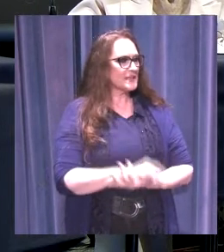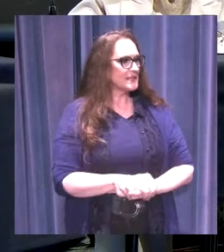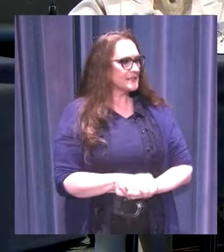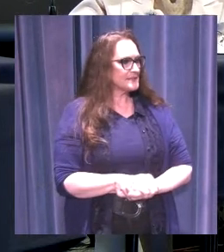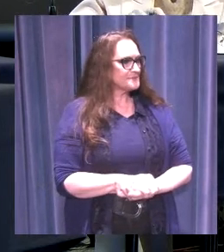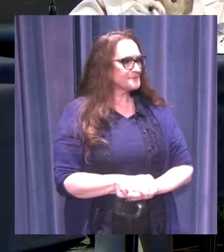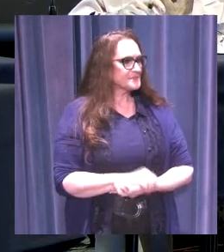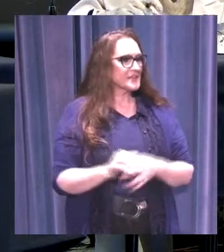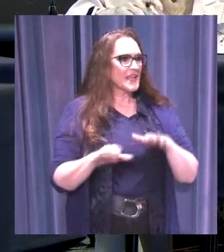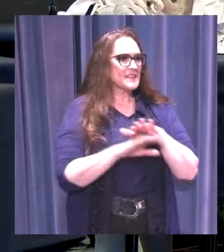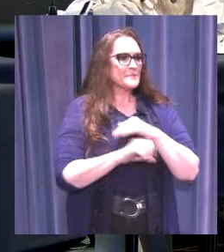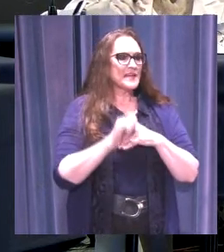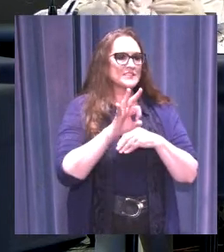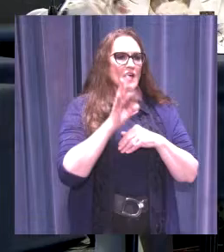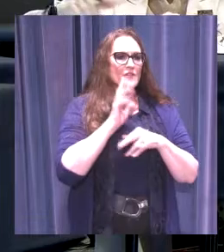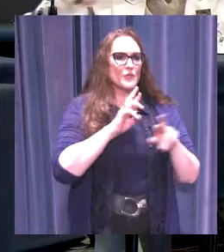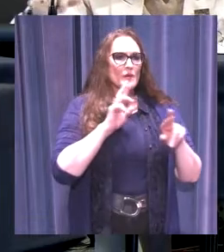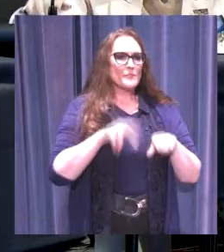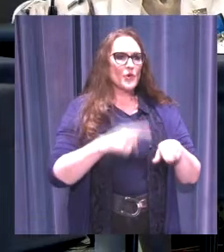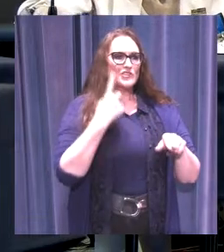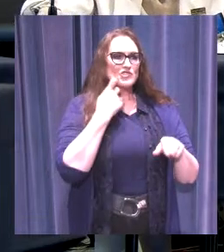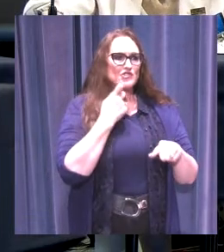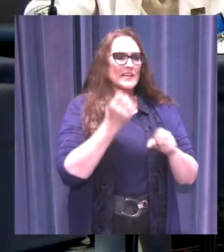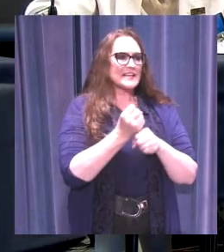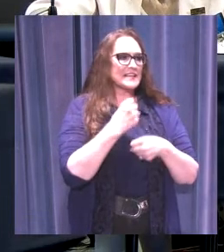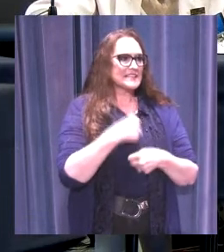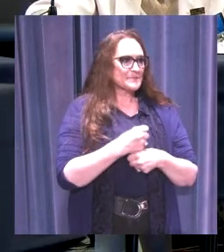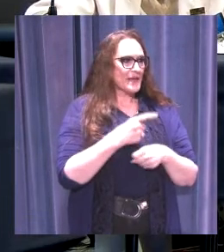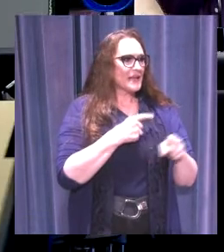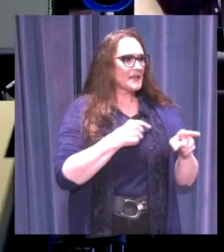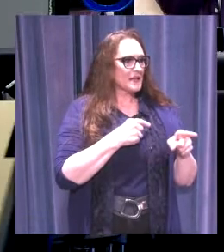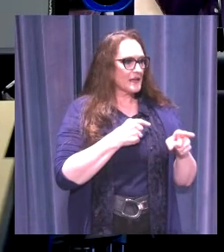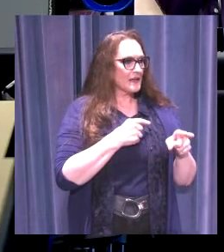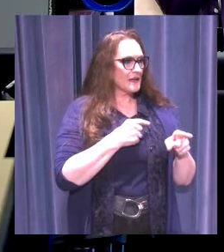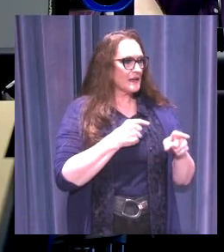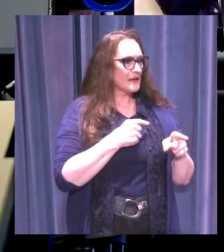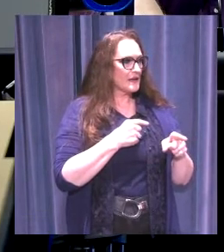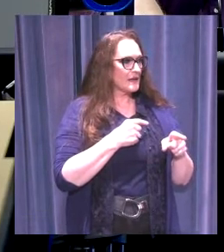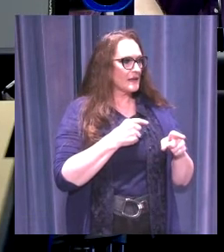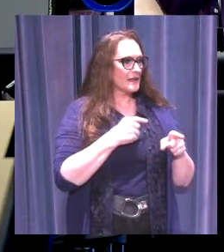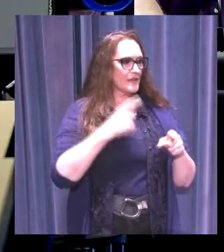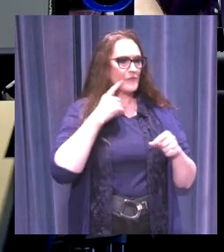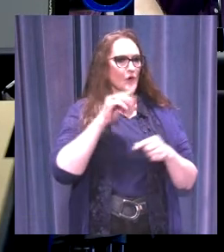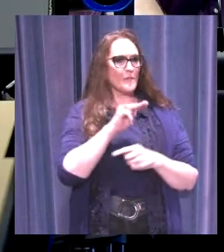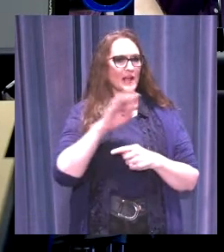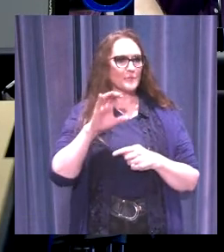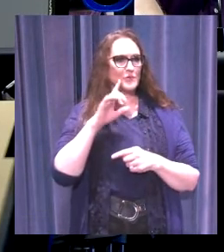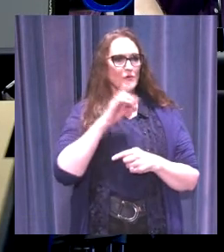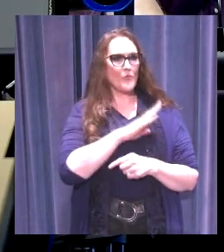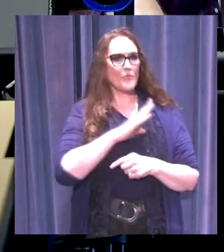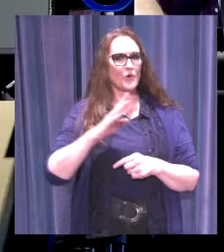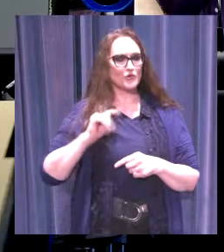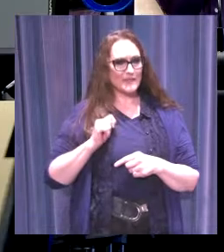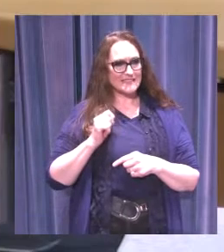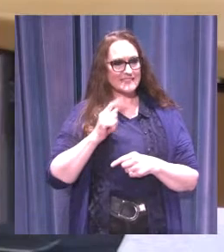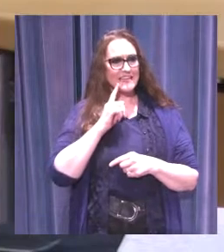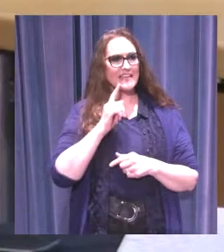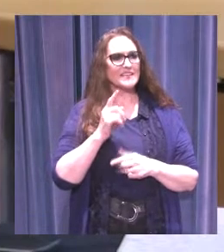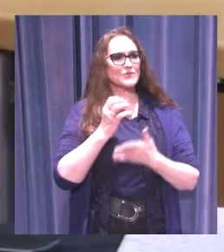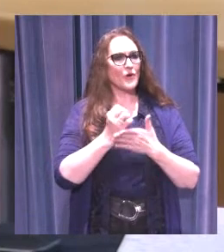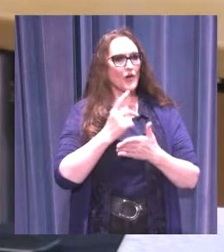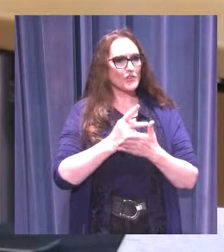On the basis of the report that was just made, be it resolved that the Charles Stewart Mott Community College Board of Trustees